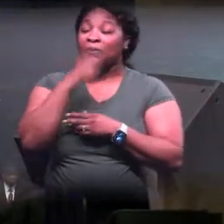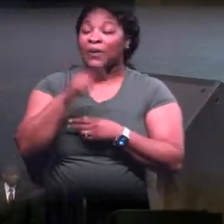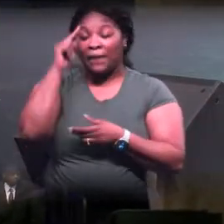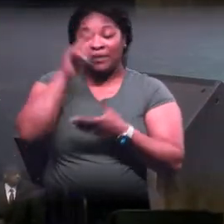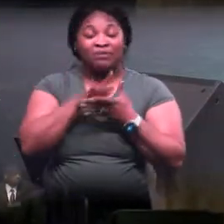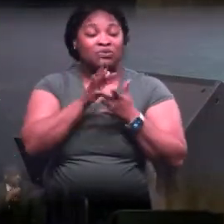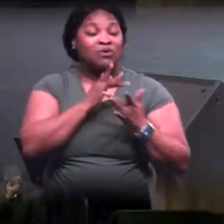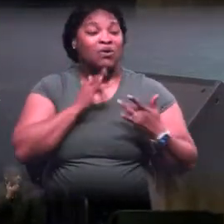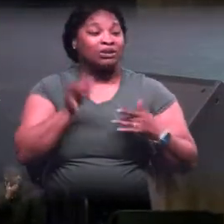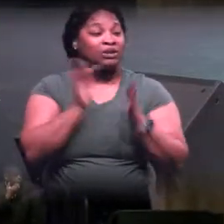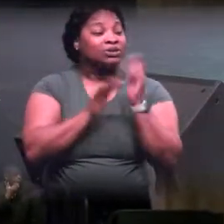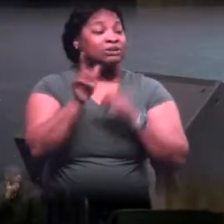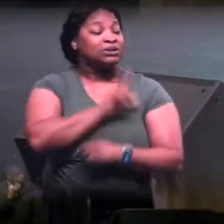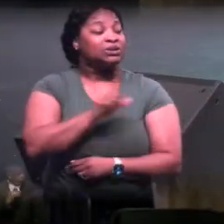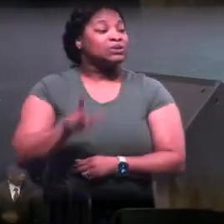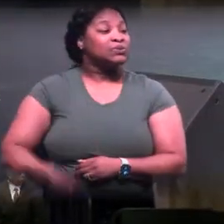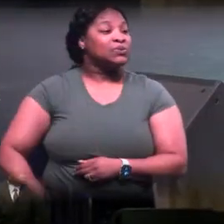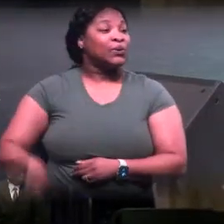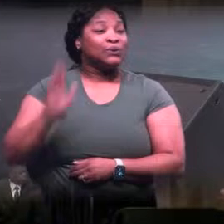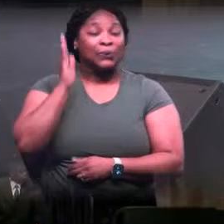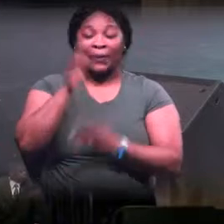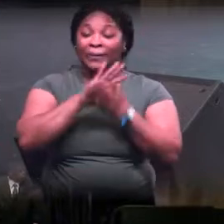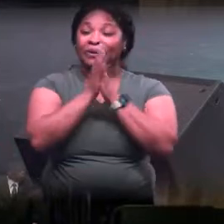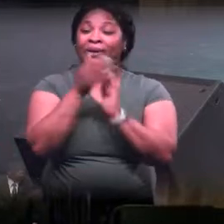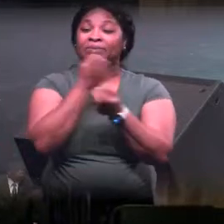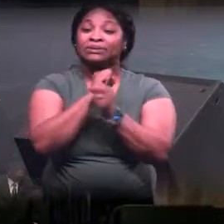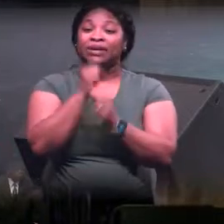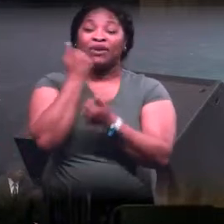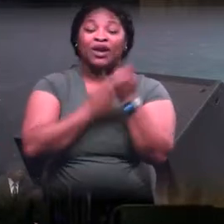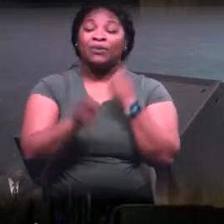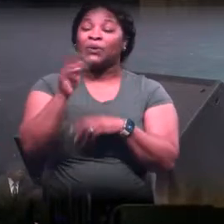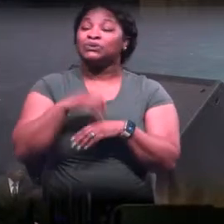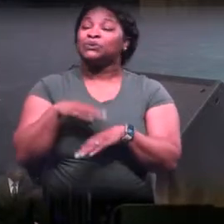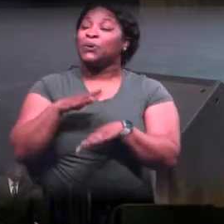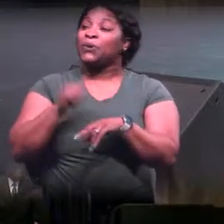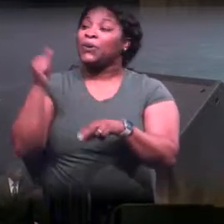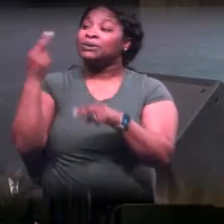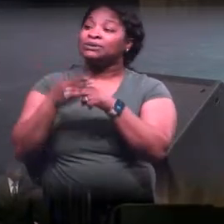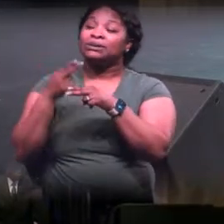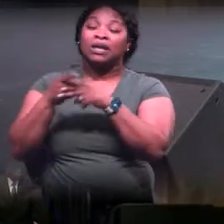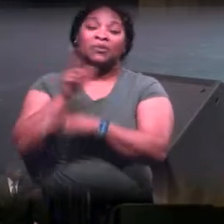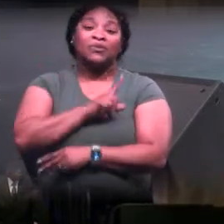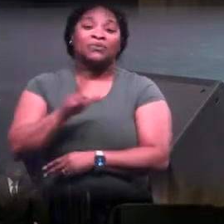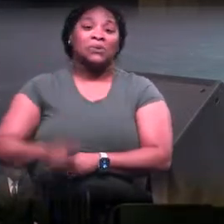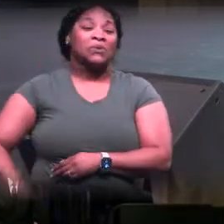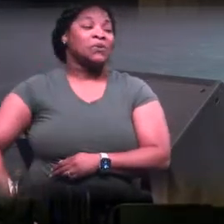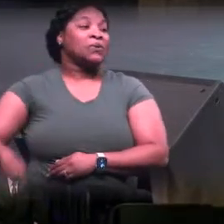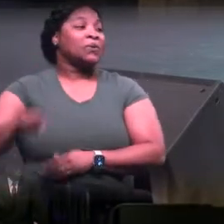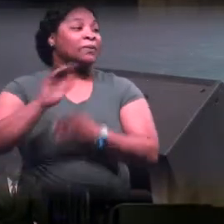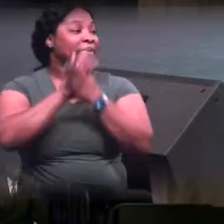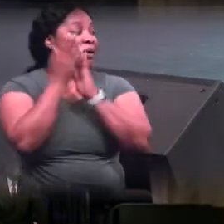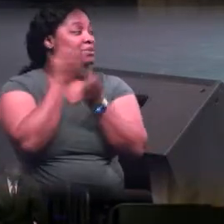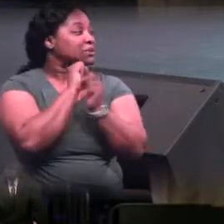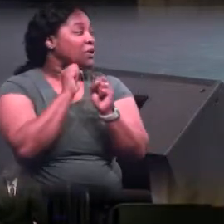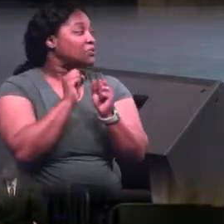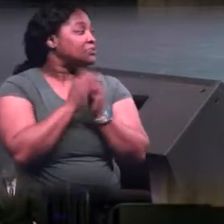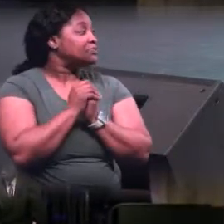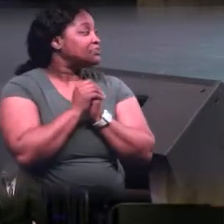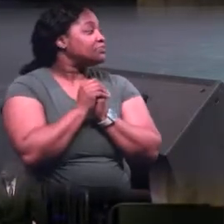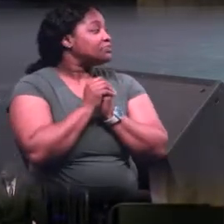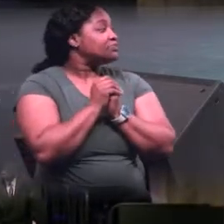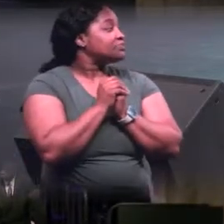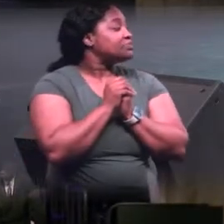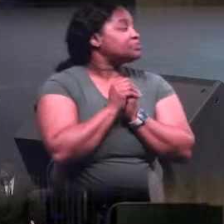you shall be saved. Everyone who calls upon the name of the Lord shall be saved.